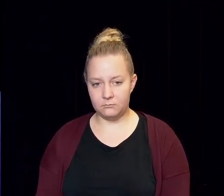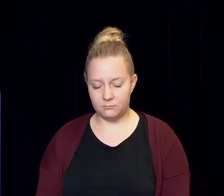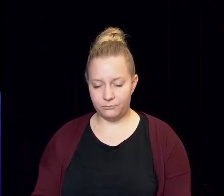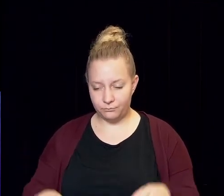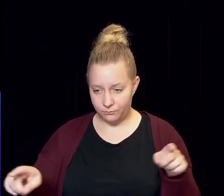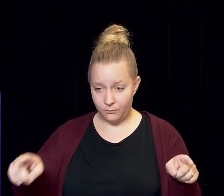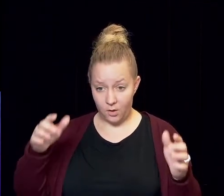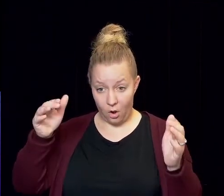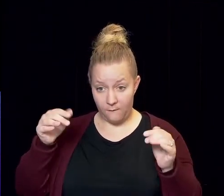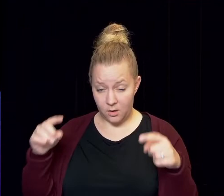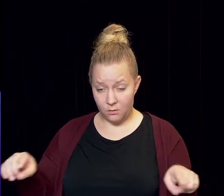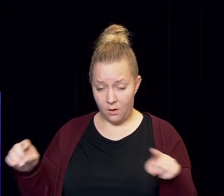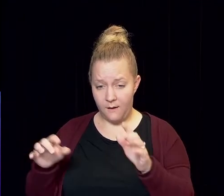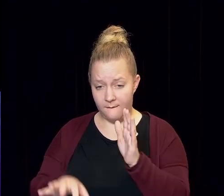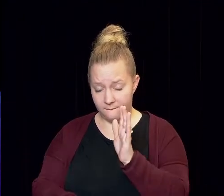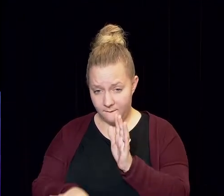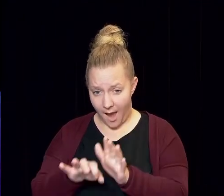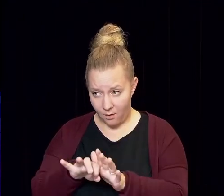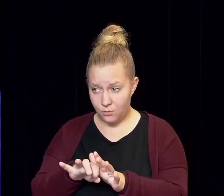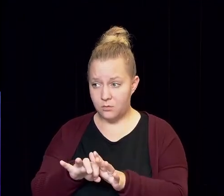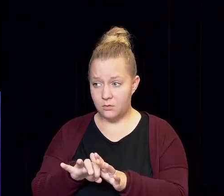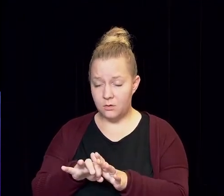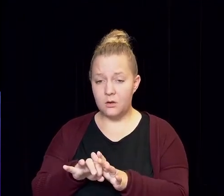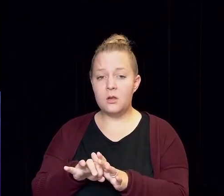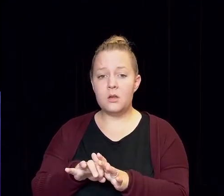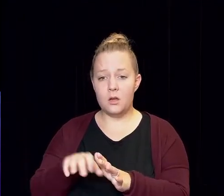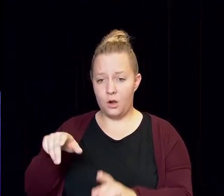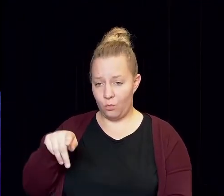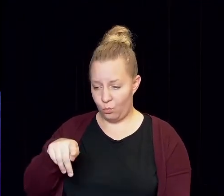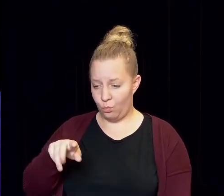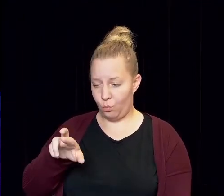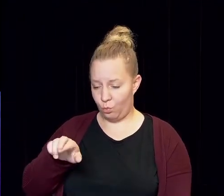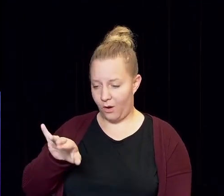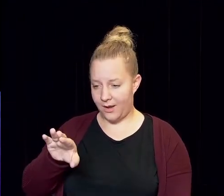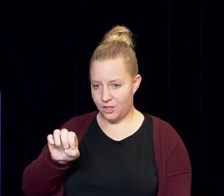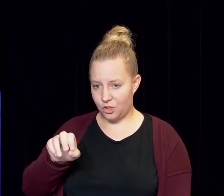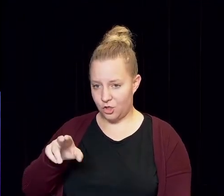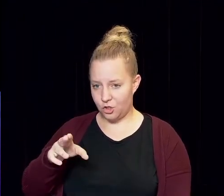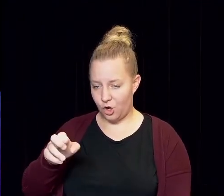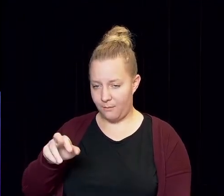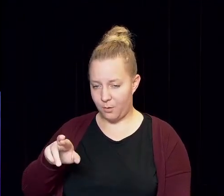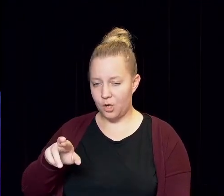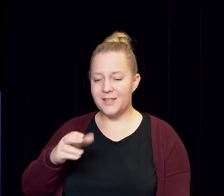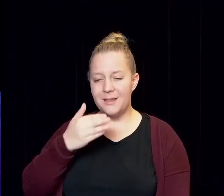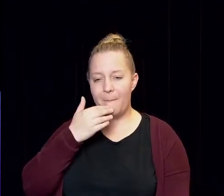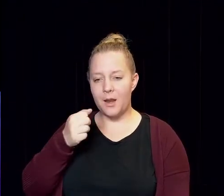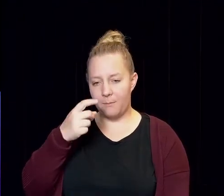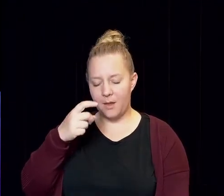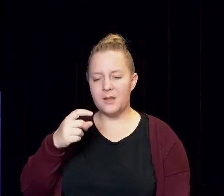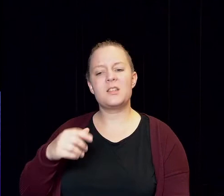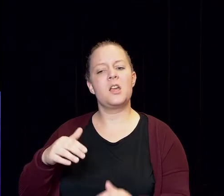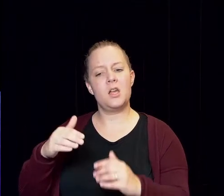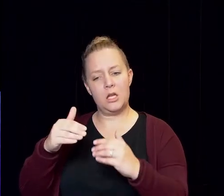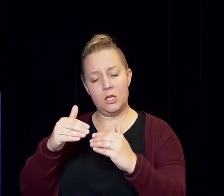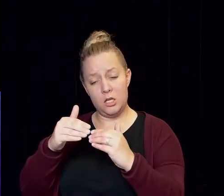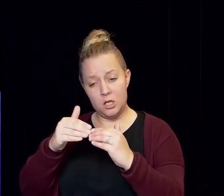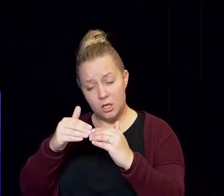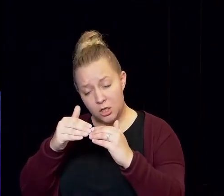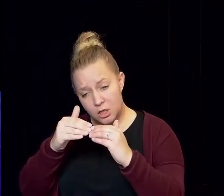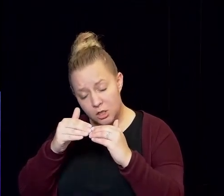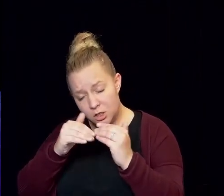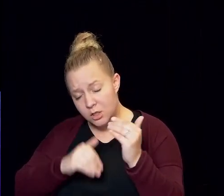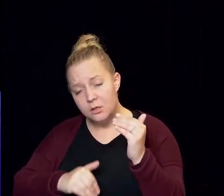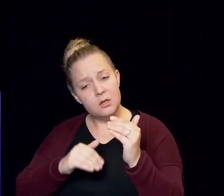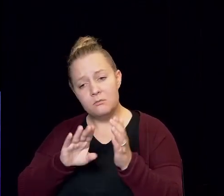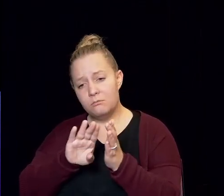Alrighty, so hopefully you found that Price Chopper is a better buy because it is cheaper by about 6 cents because I rounded off that